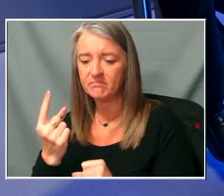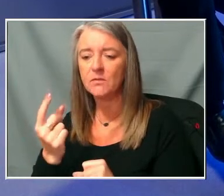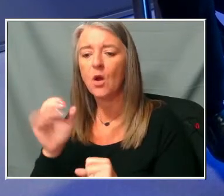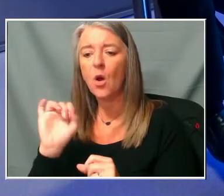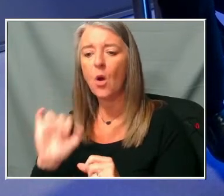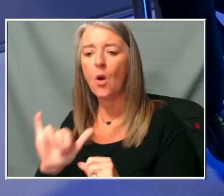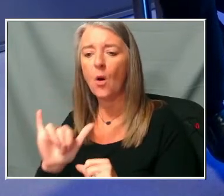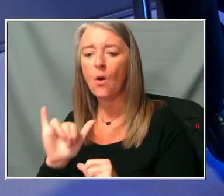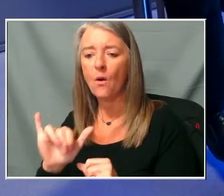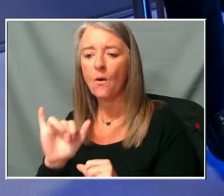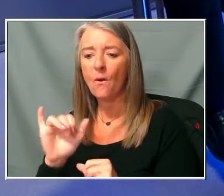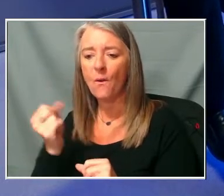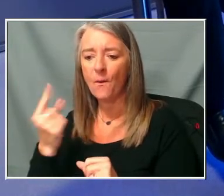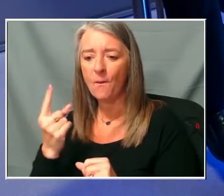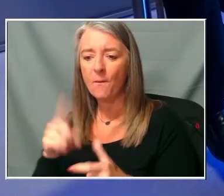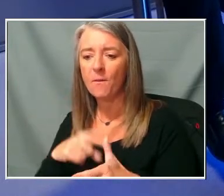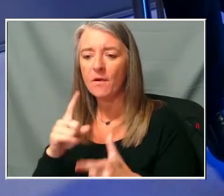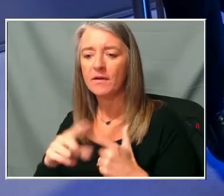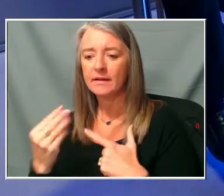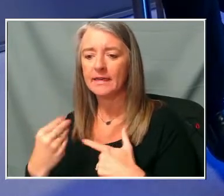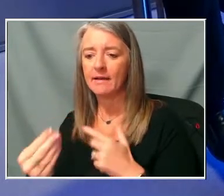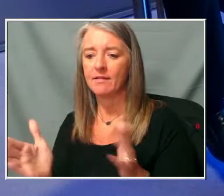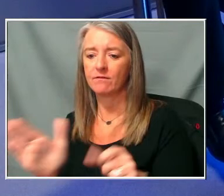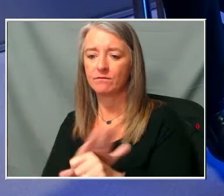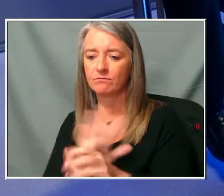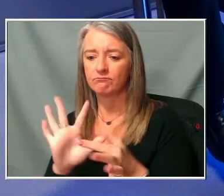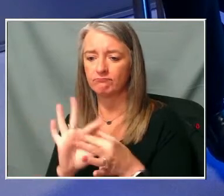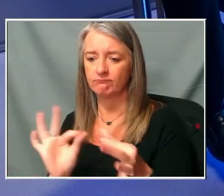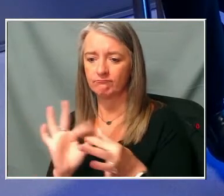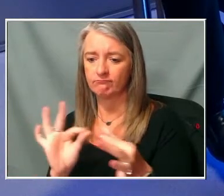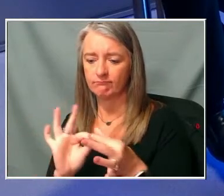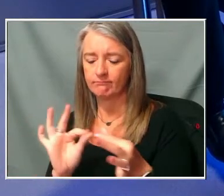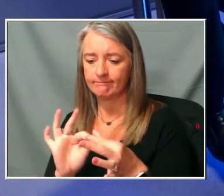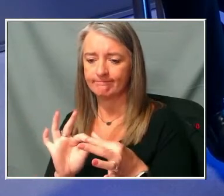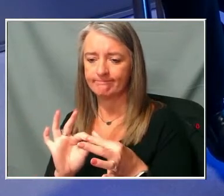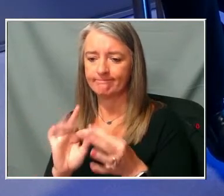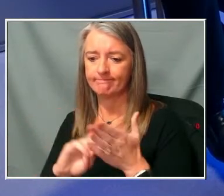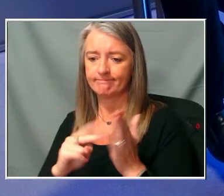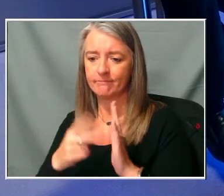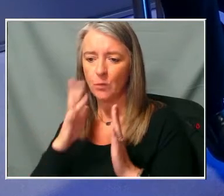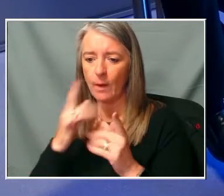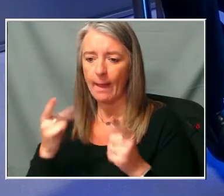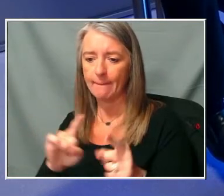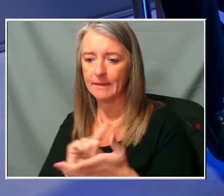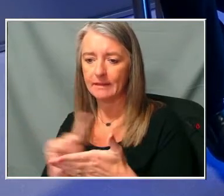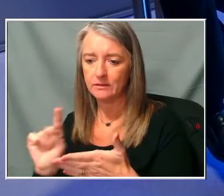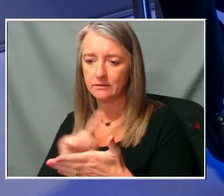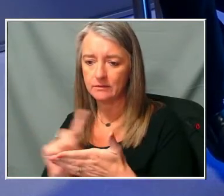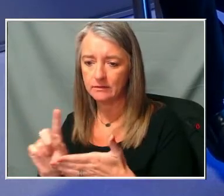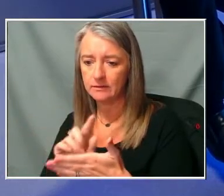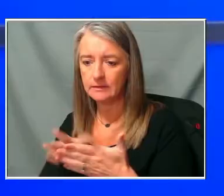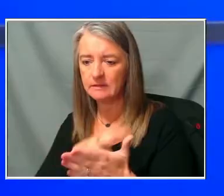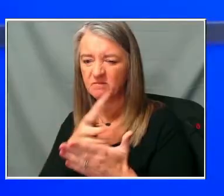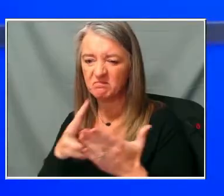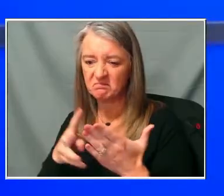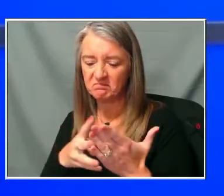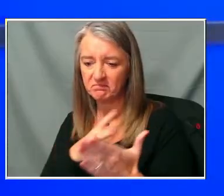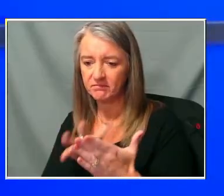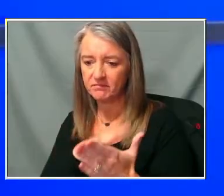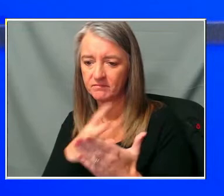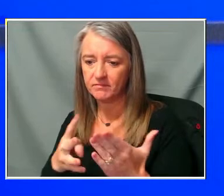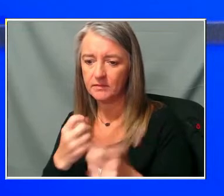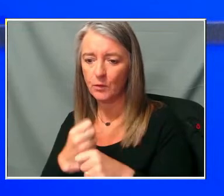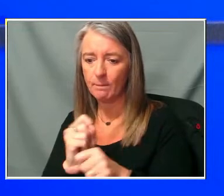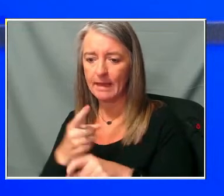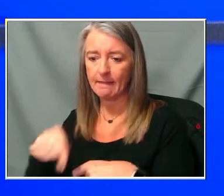of what's going on. Then giving them the full scale of, okay, here's what's going to happen on this week, and this week. And we make them aware